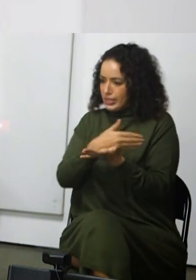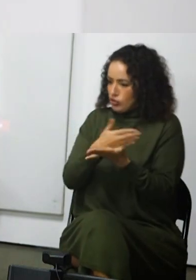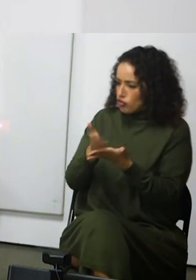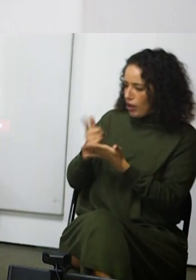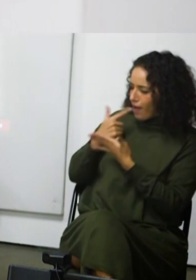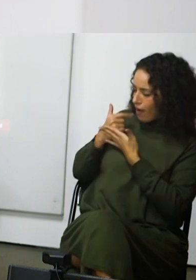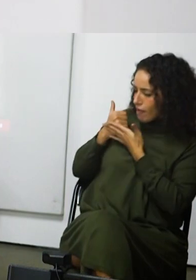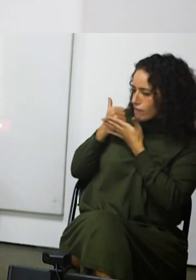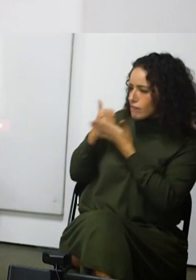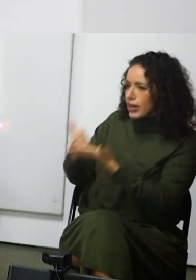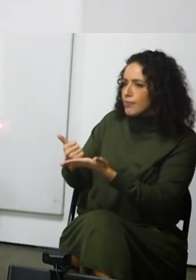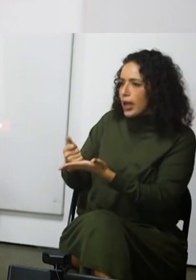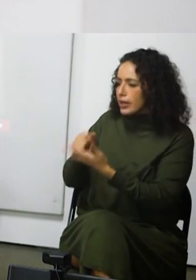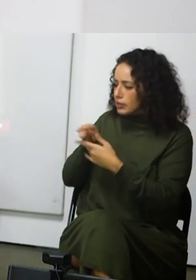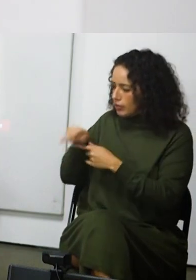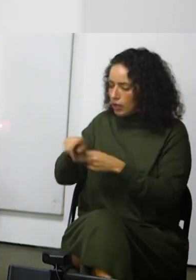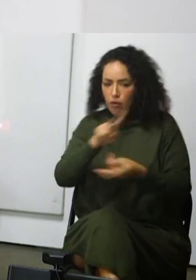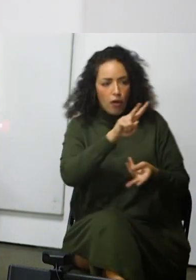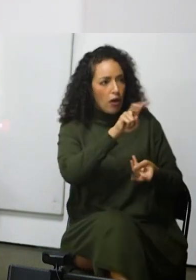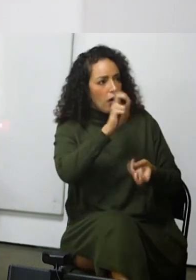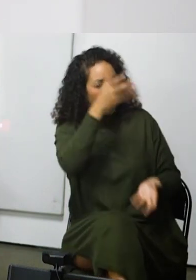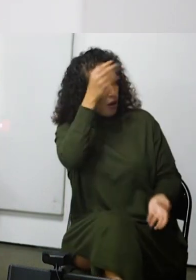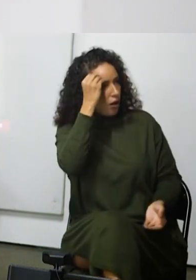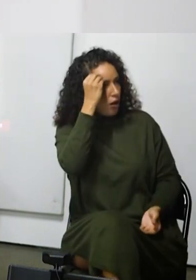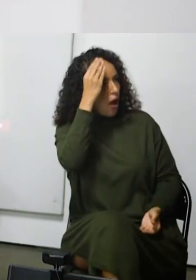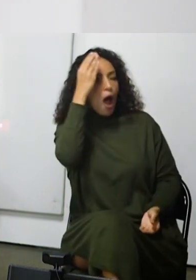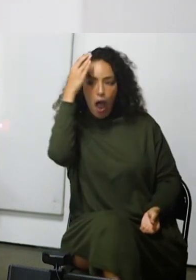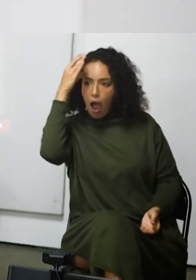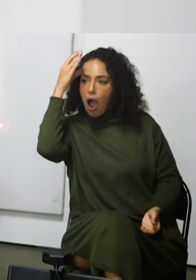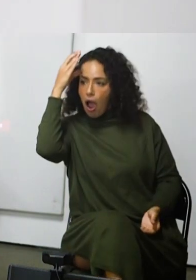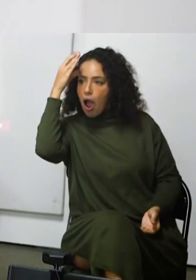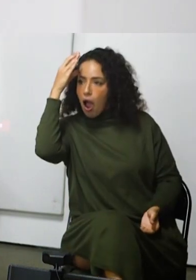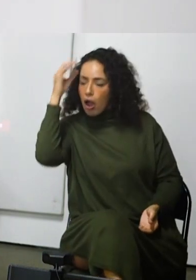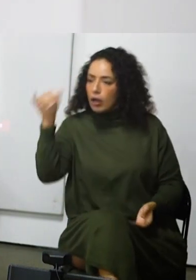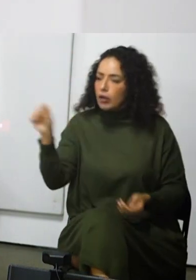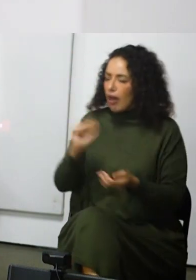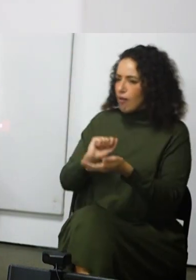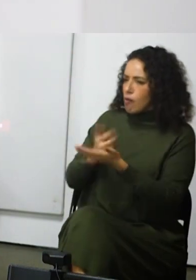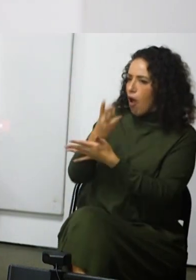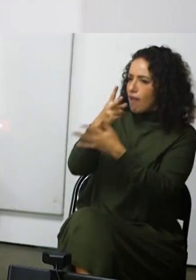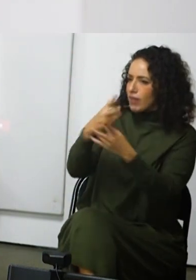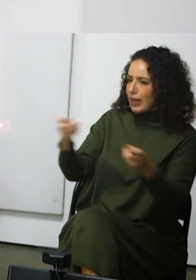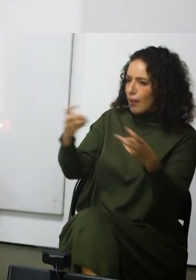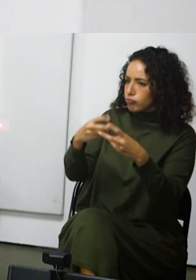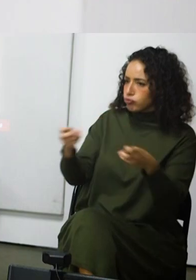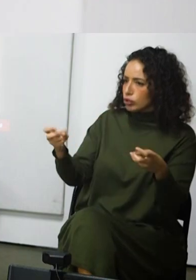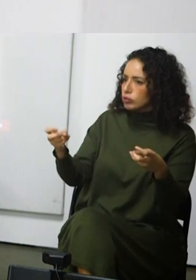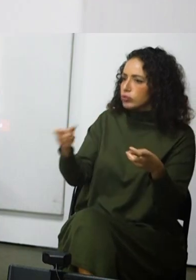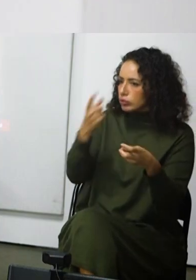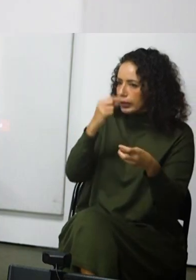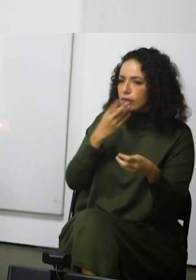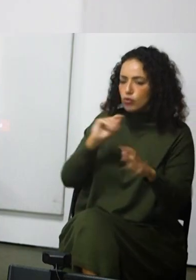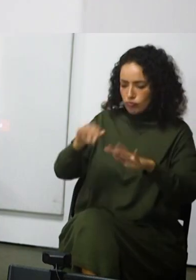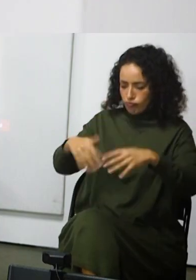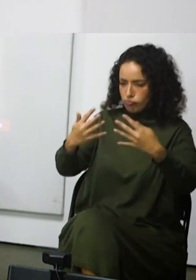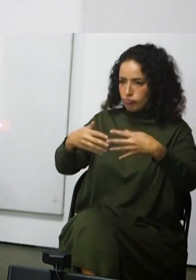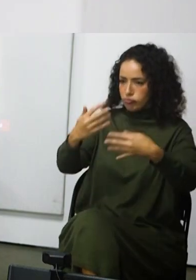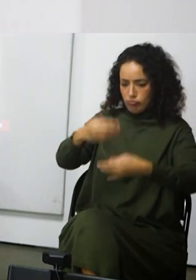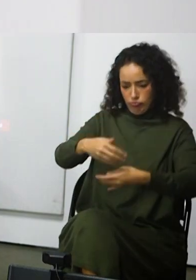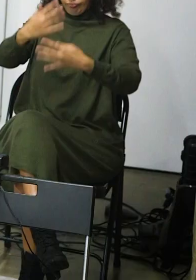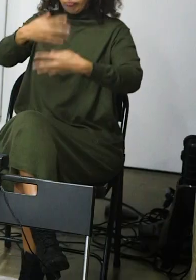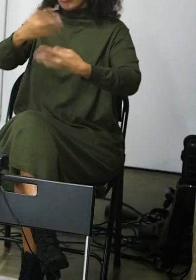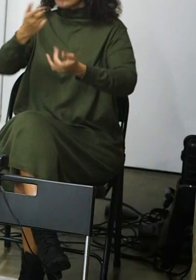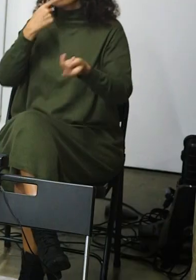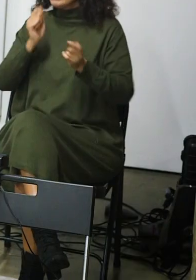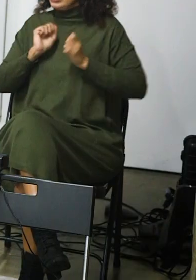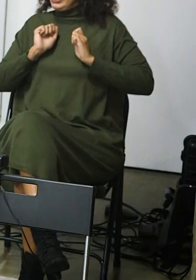recommend BSL interpreter or recommend which live captioning organization they can use as well. So I think it's a good start for them to